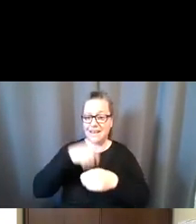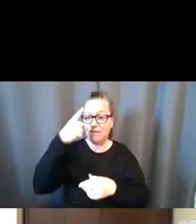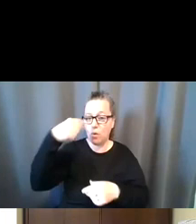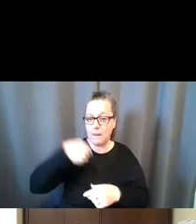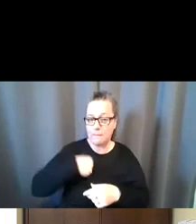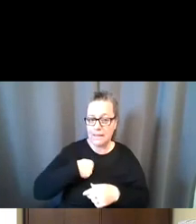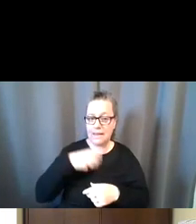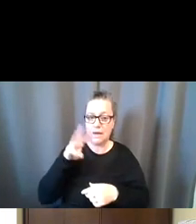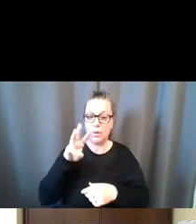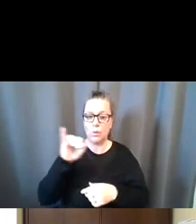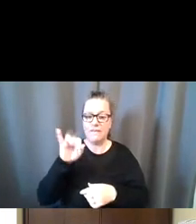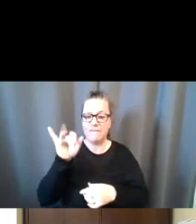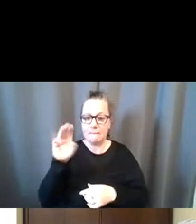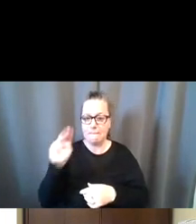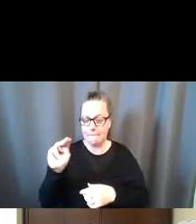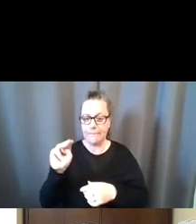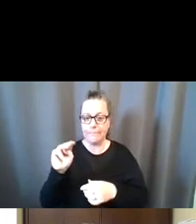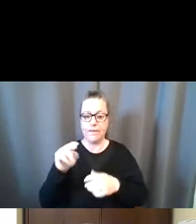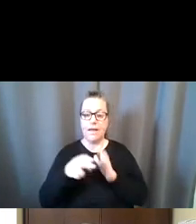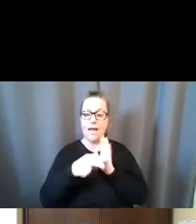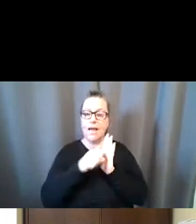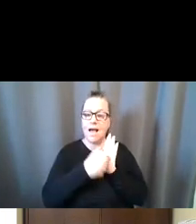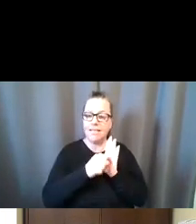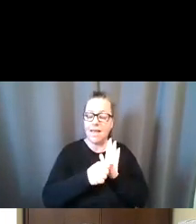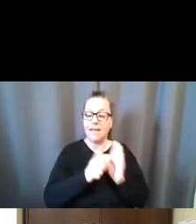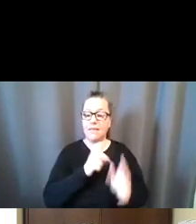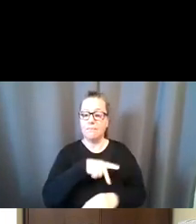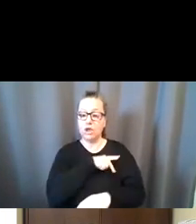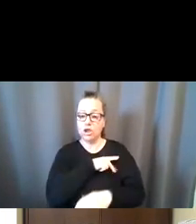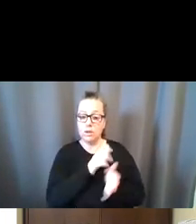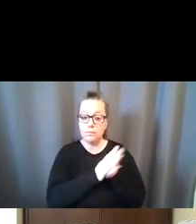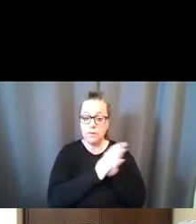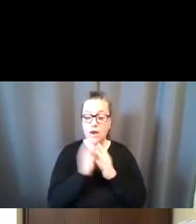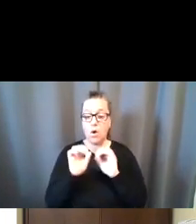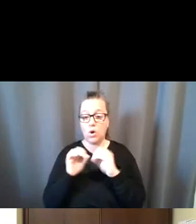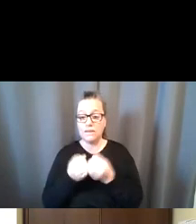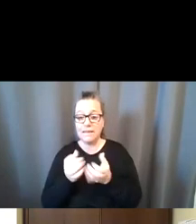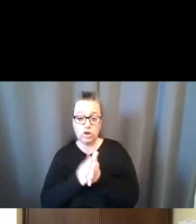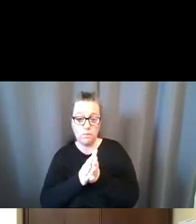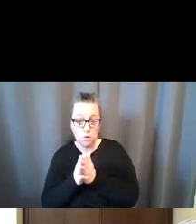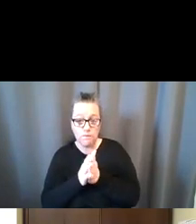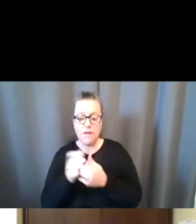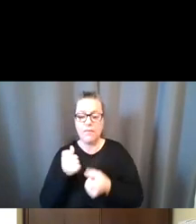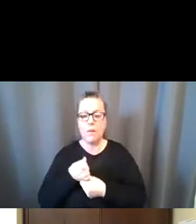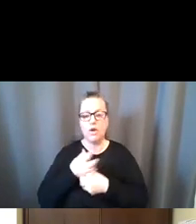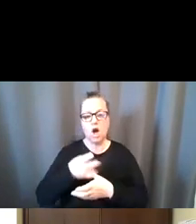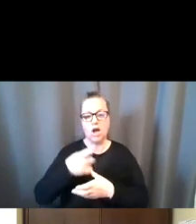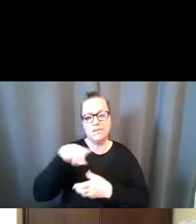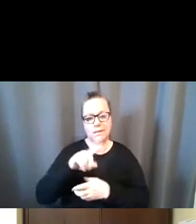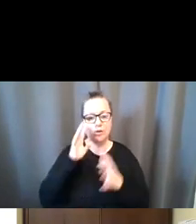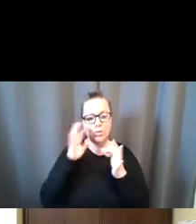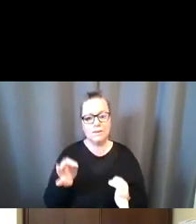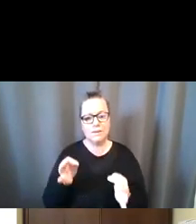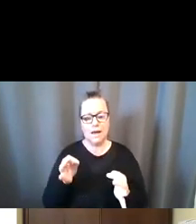me, and highlighting the personal motivators and the organizational motivators that would cause them to go ahead and make this decision.